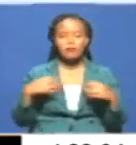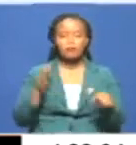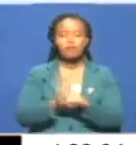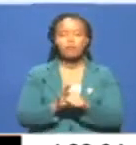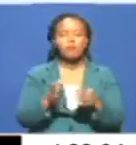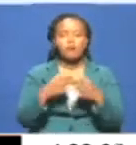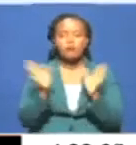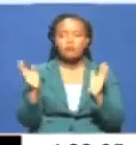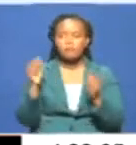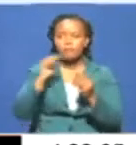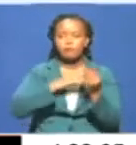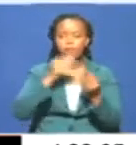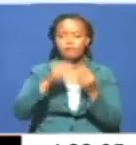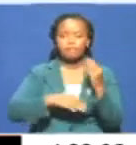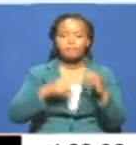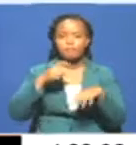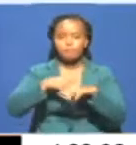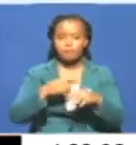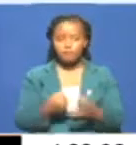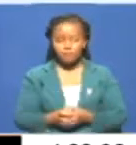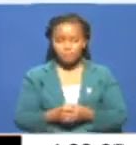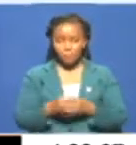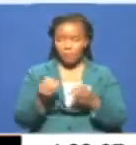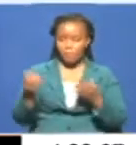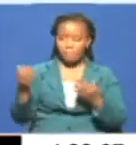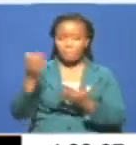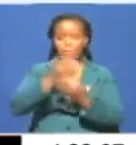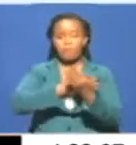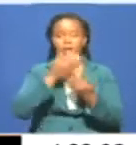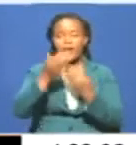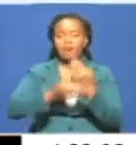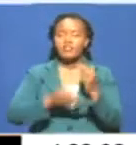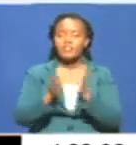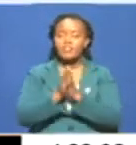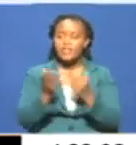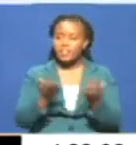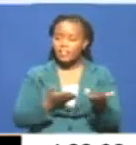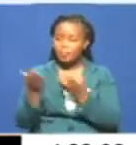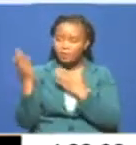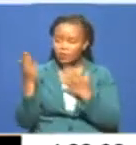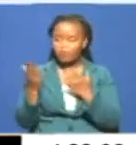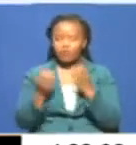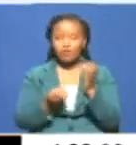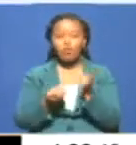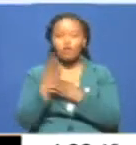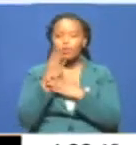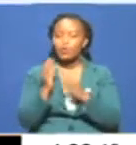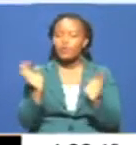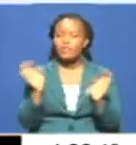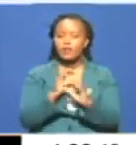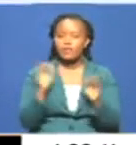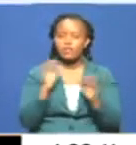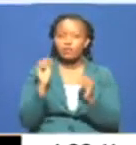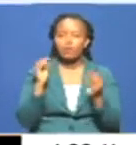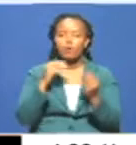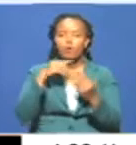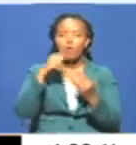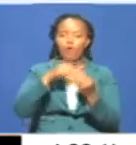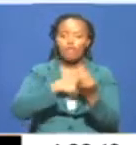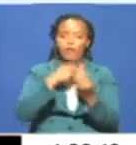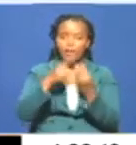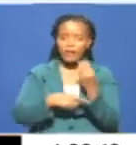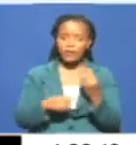season. Harvesting and exports of immature avocado has negatively affected the image of the country in the overseas